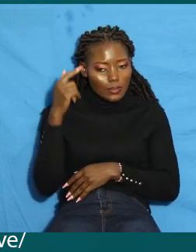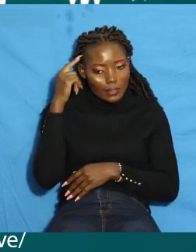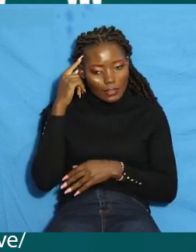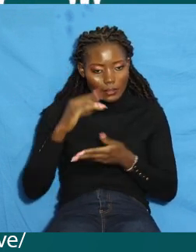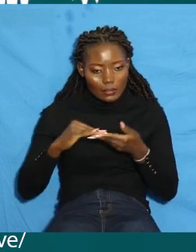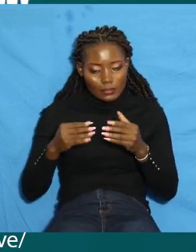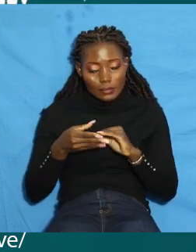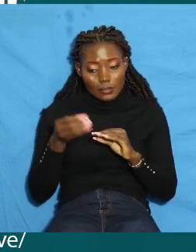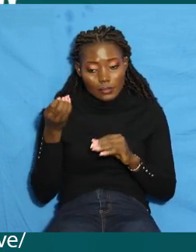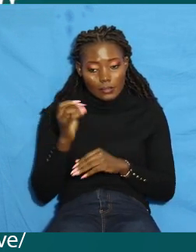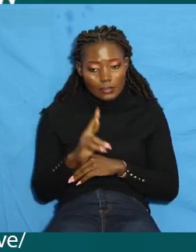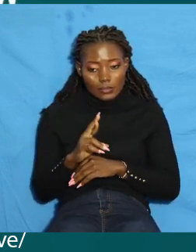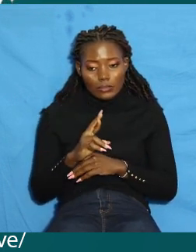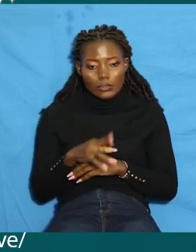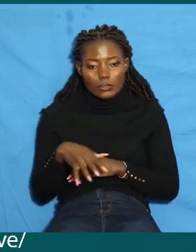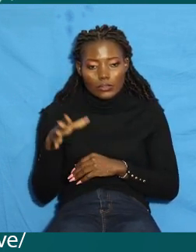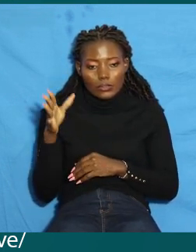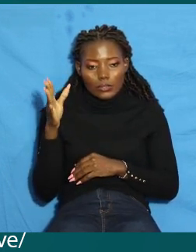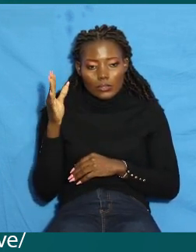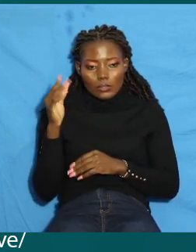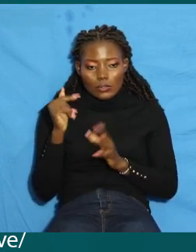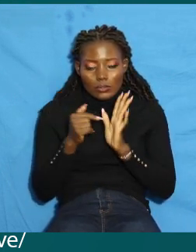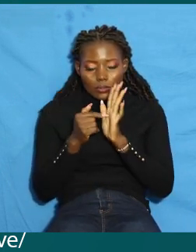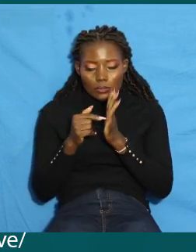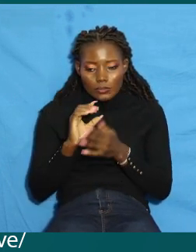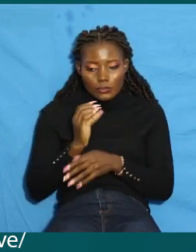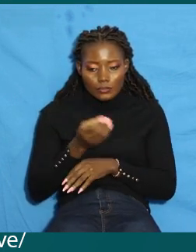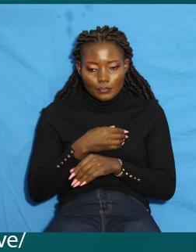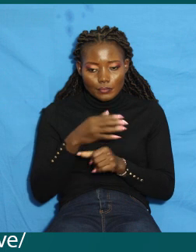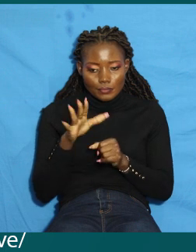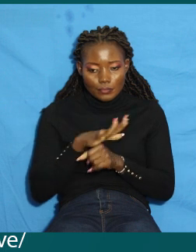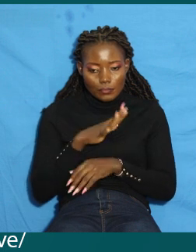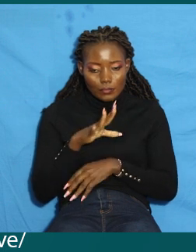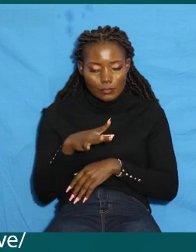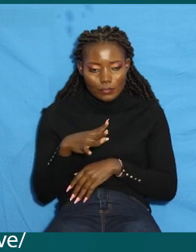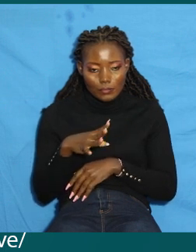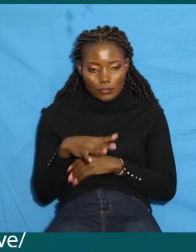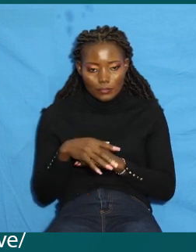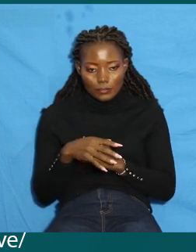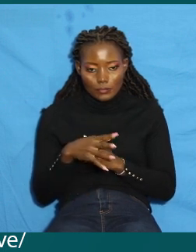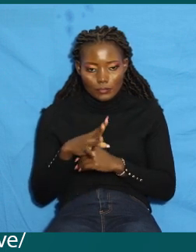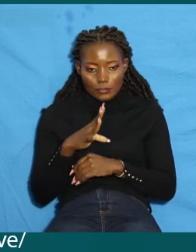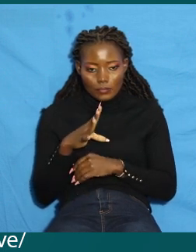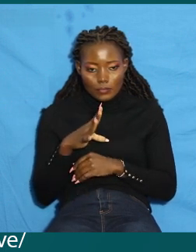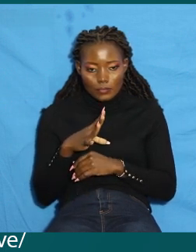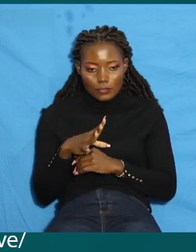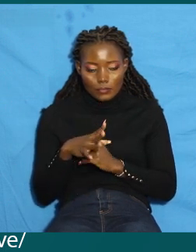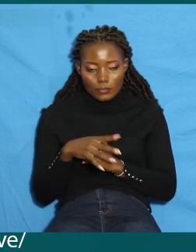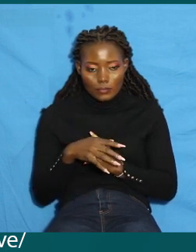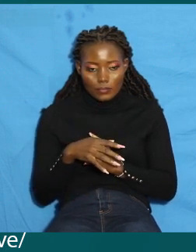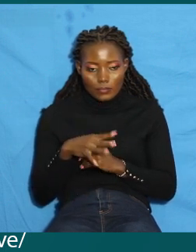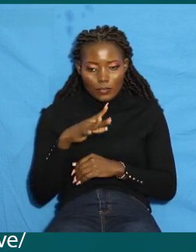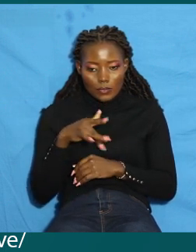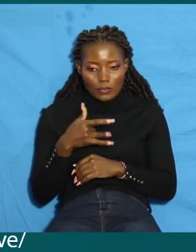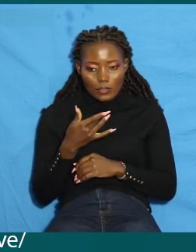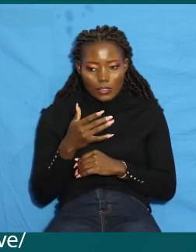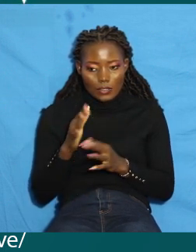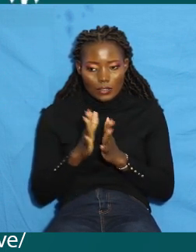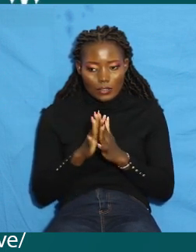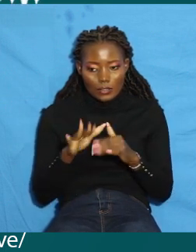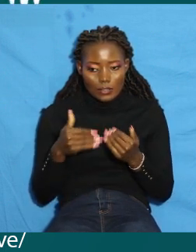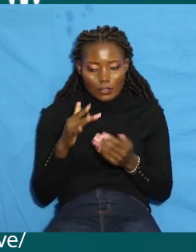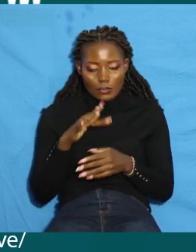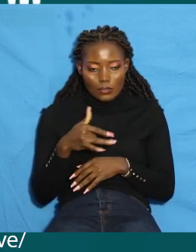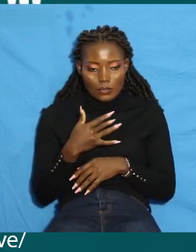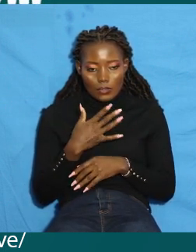or determine how we feel. How we think create how we feel. And how we feel will determine how we